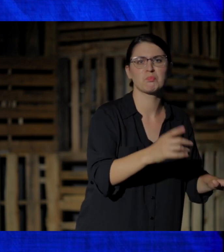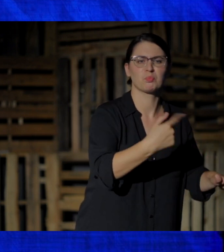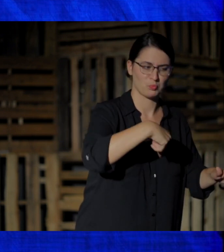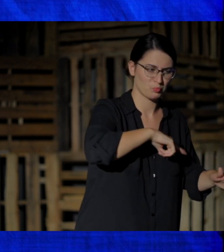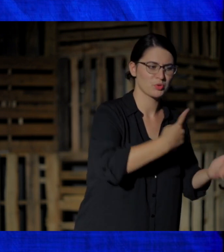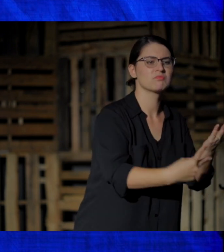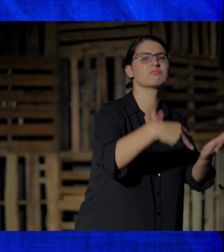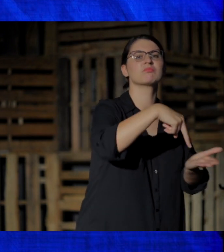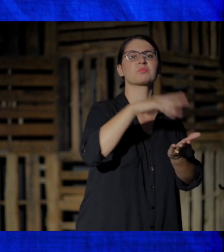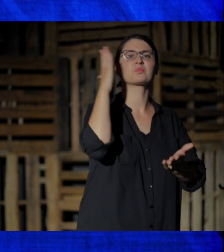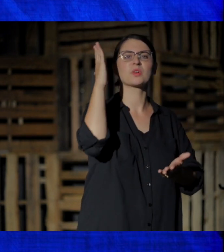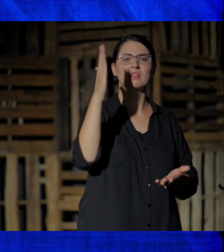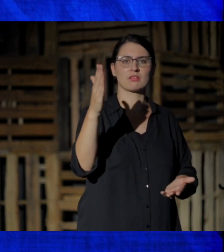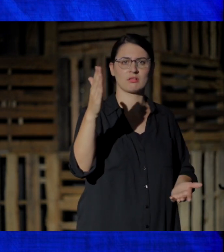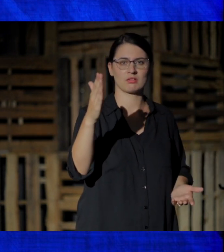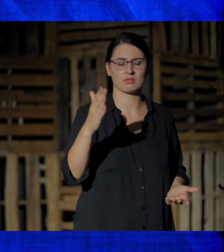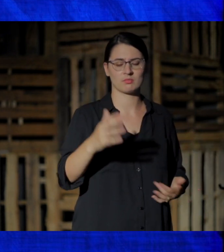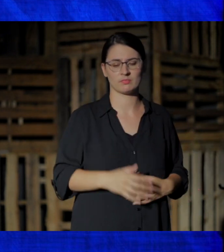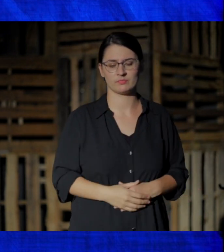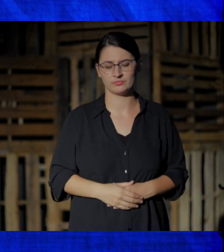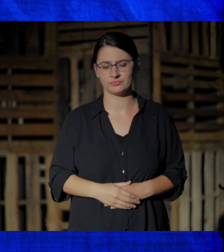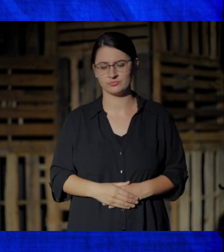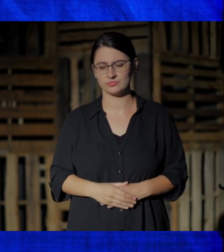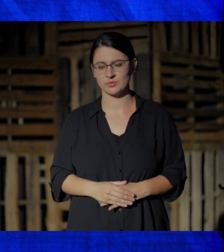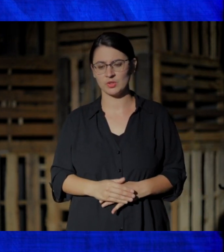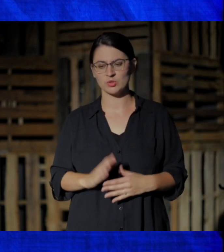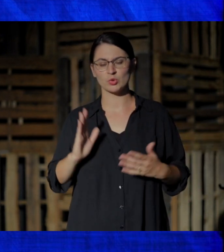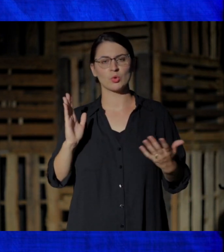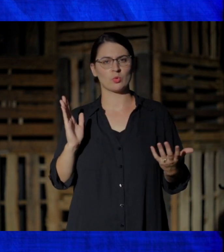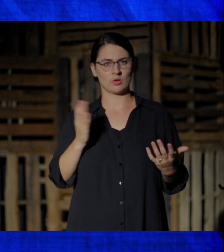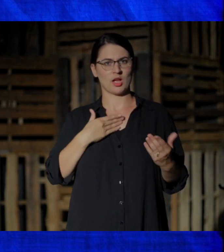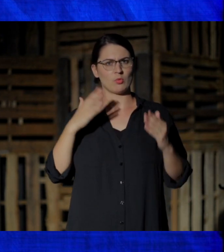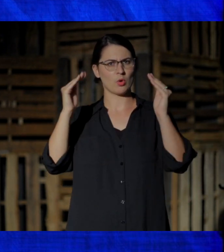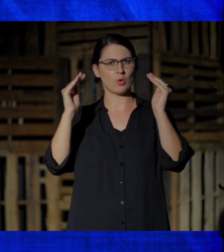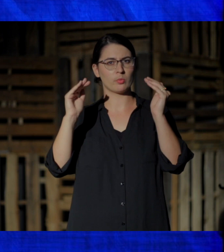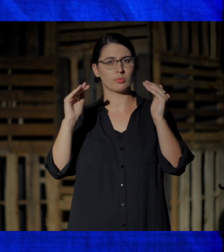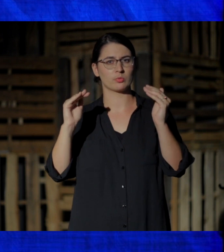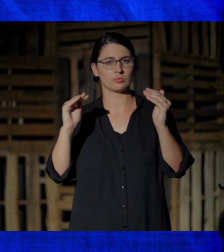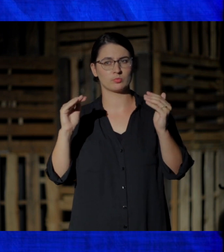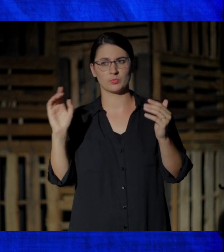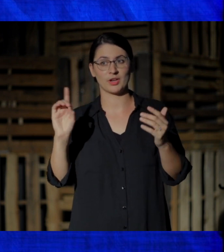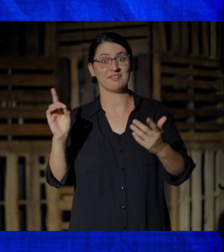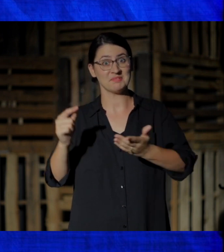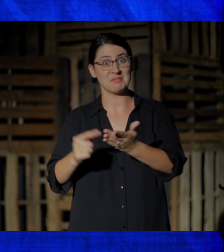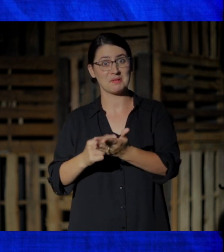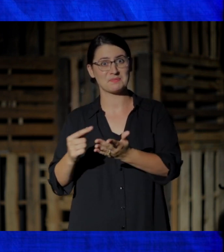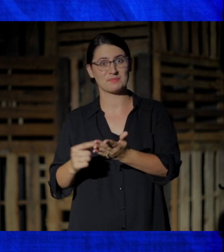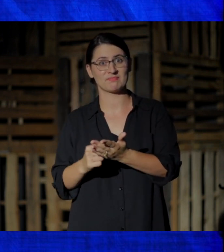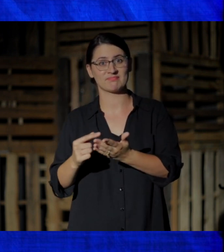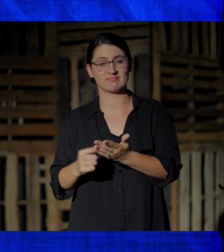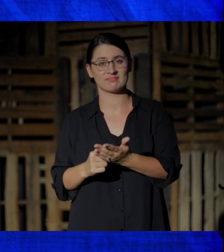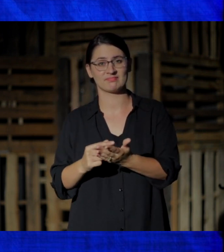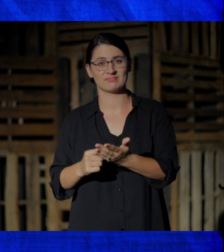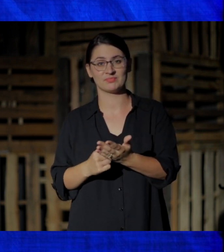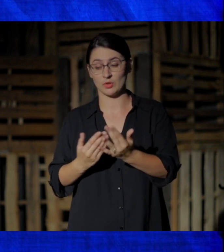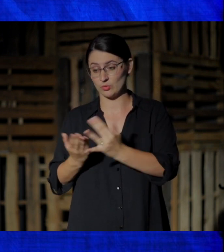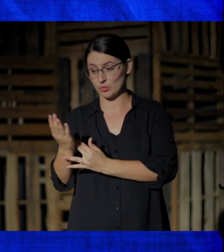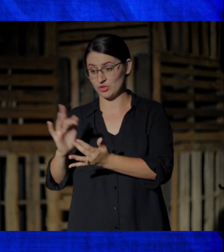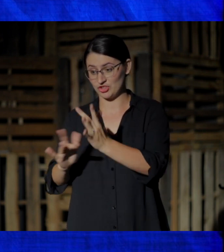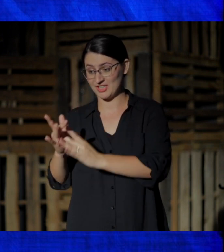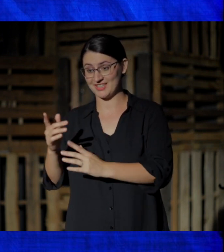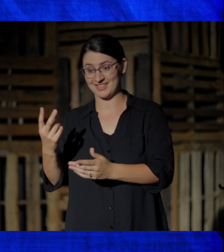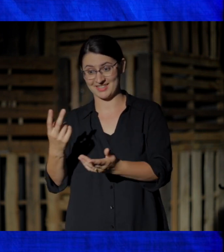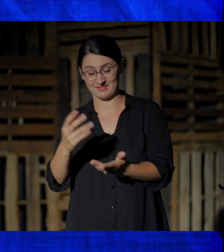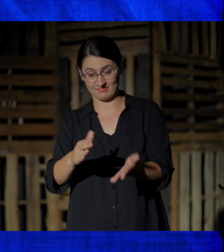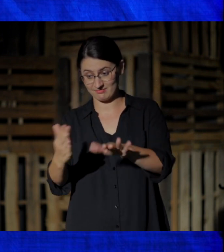us? Where is the hope that attaches me to that? That's the gospel. Because through the death, burial, and resurrection of Jesus Christ, we